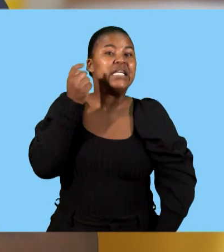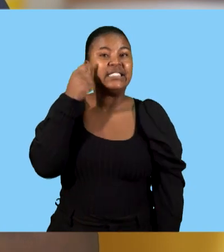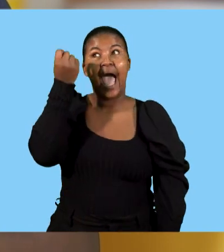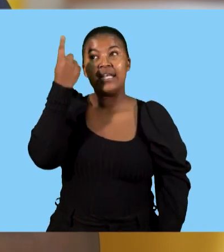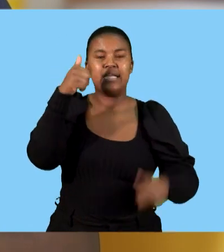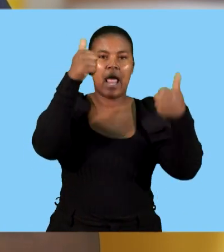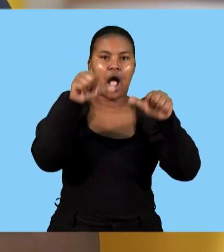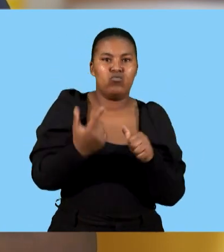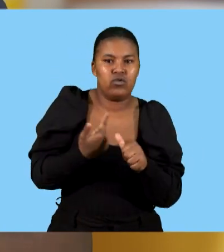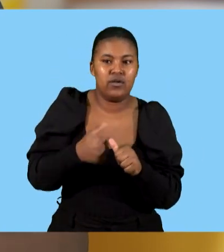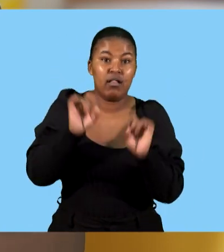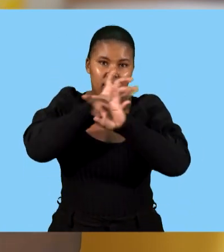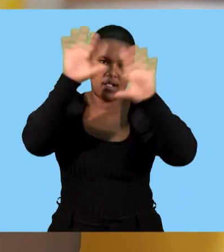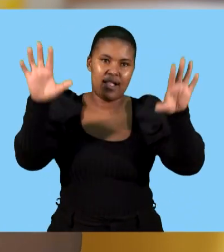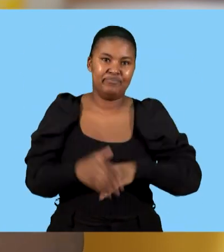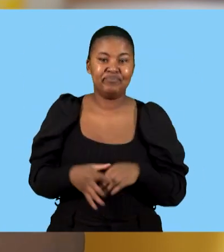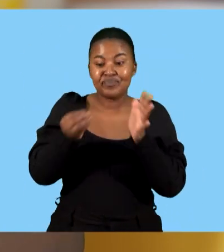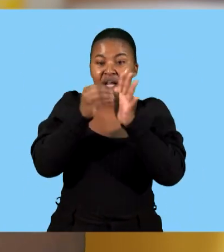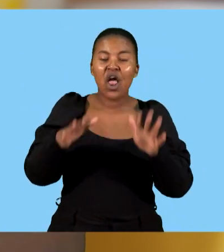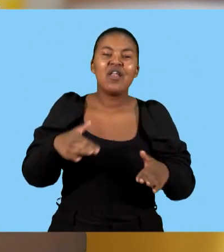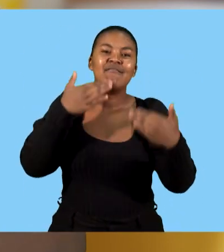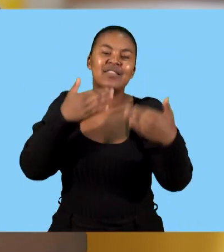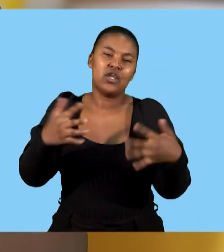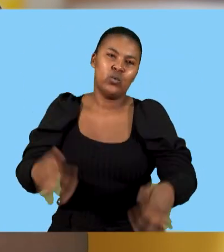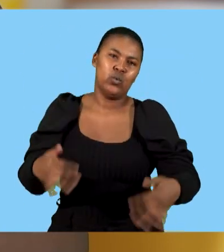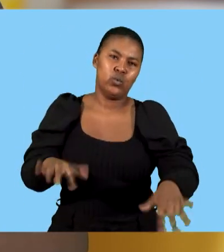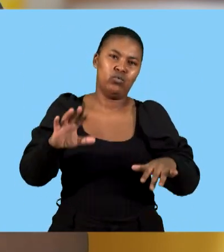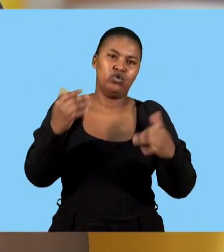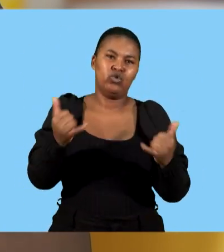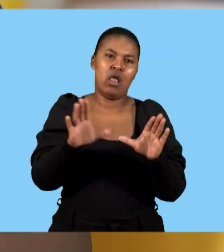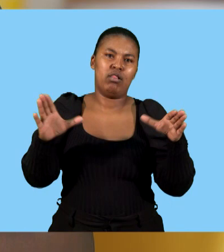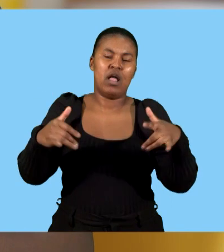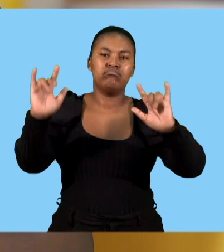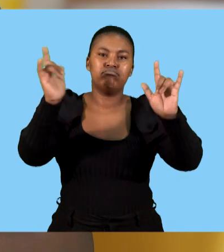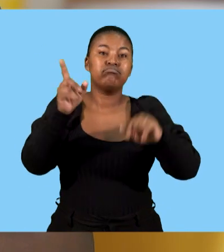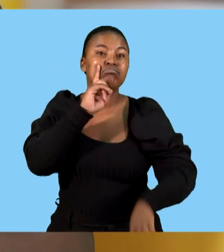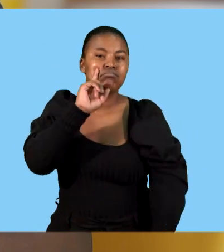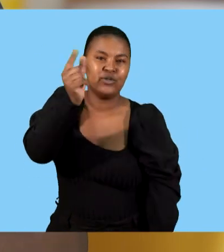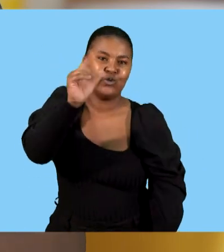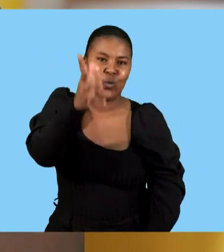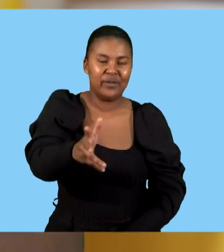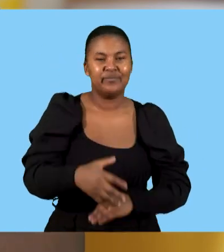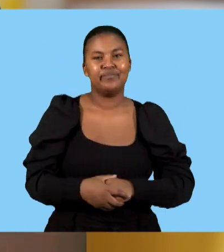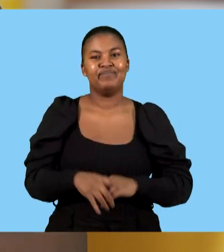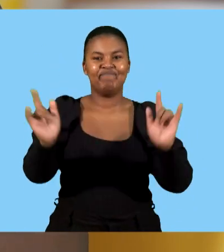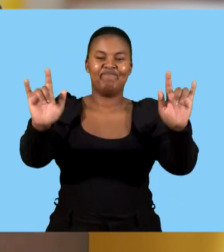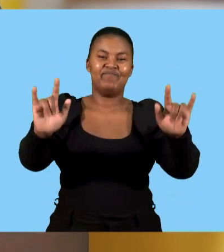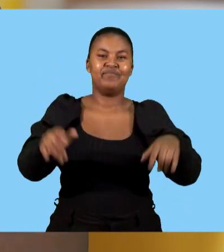clearer. Dear learners, thank you so much for joining me in today's class, and I hope to see you again soon. Goodbye.